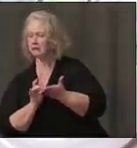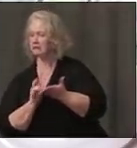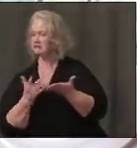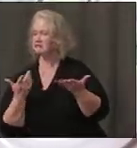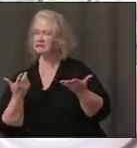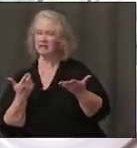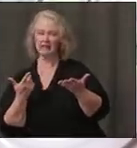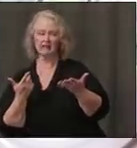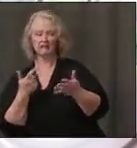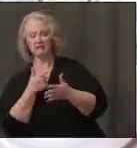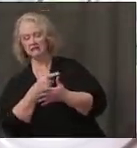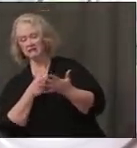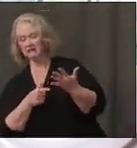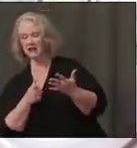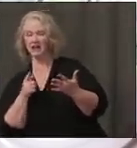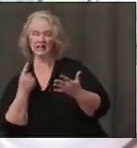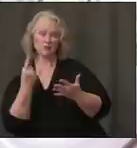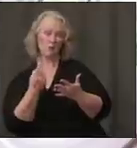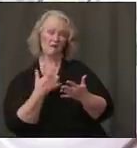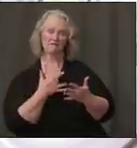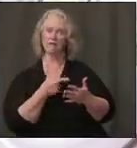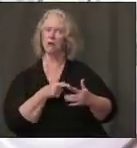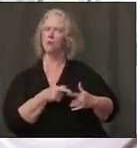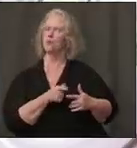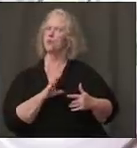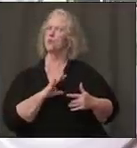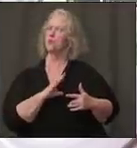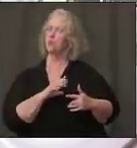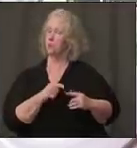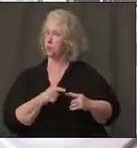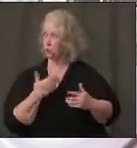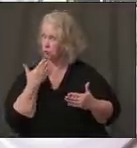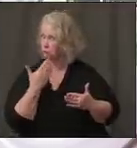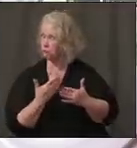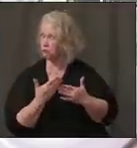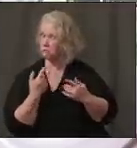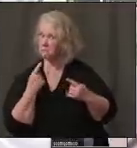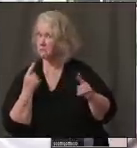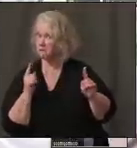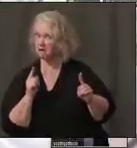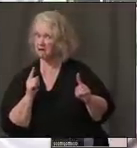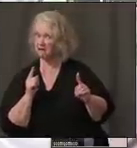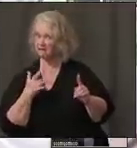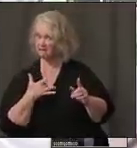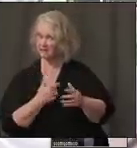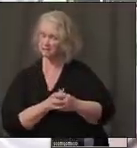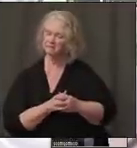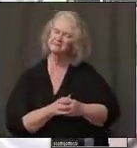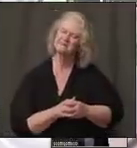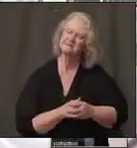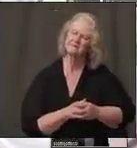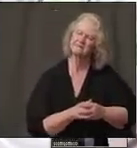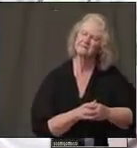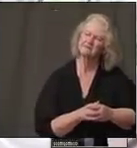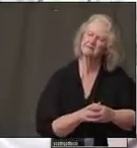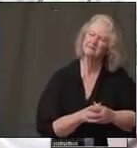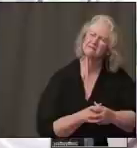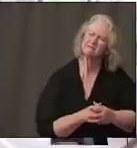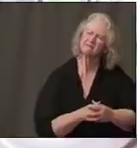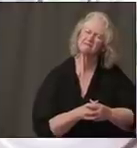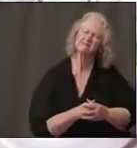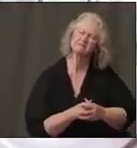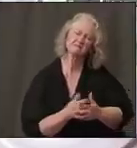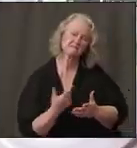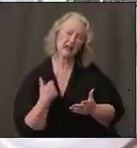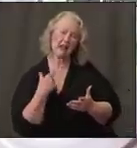there one in particular that is most positive right now or has worked the best that might be easiest to replicate? Yeah, well, so I think about what